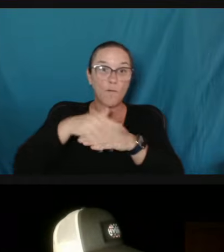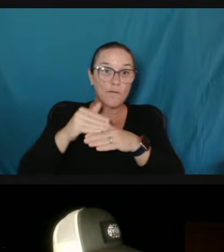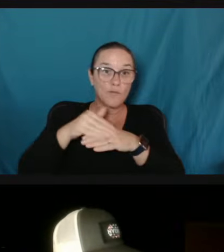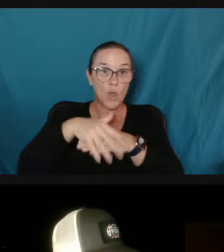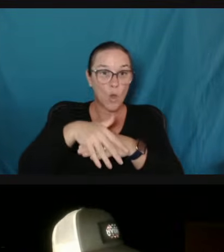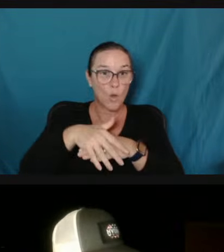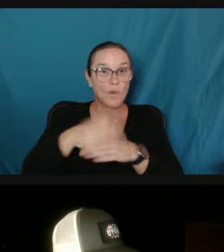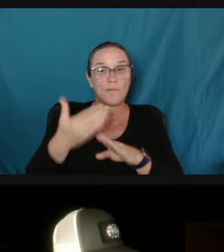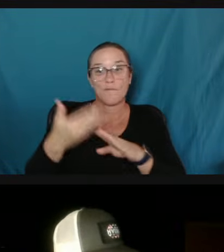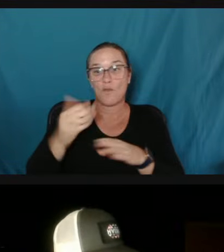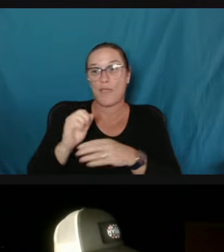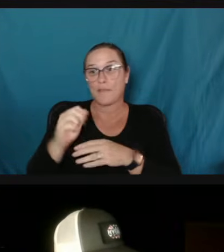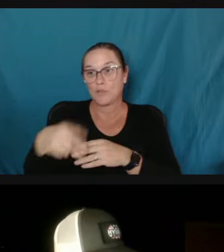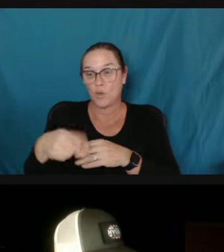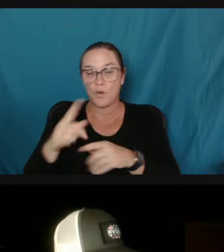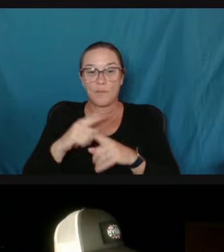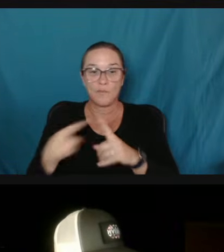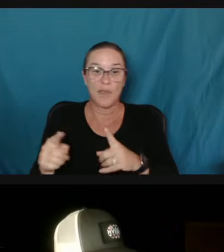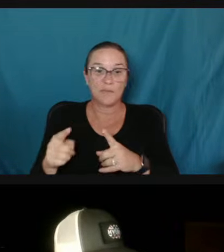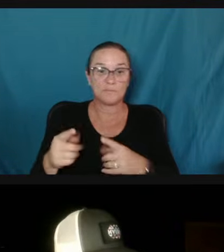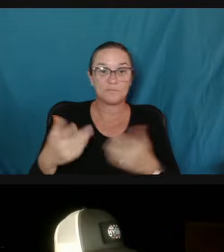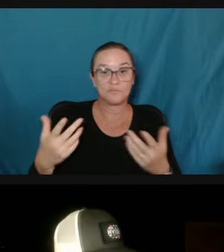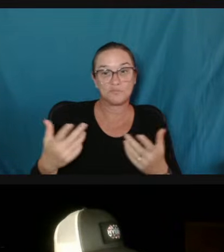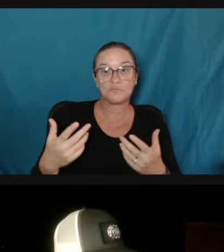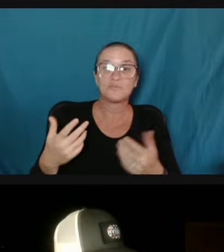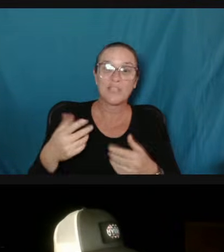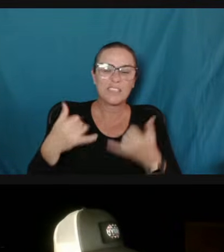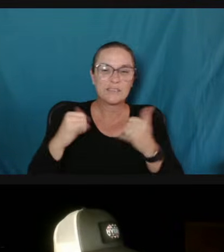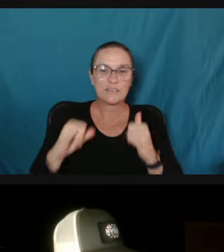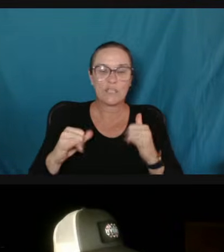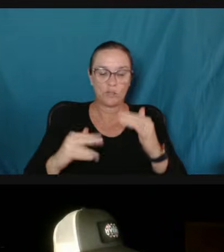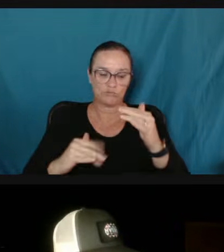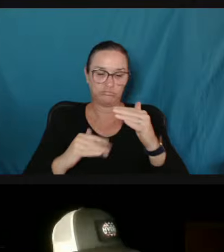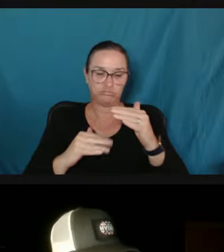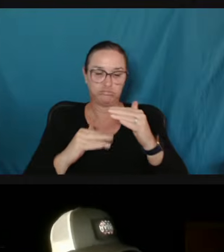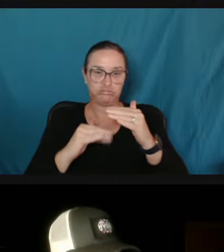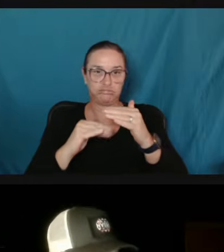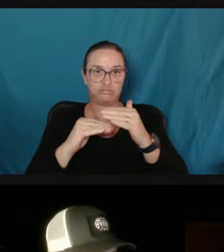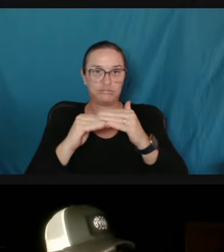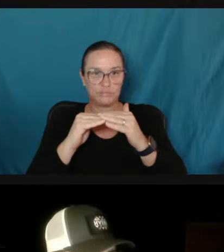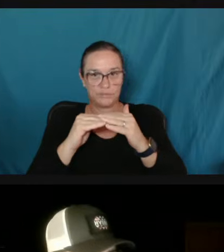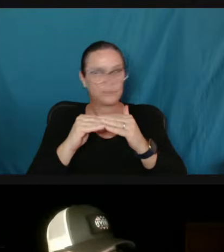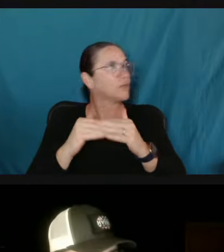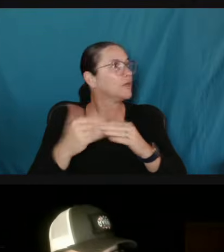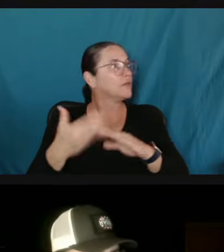on all of that as the volcano recharges back to its previous levels.